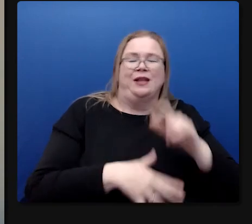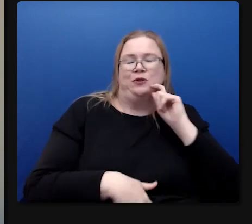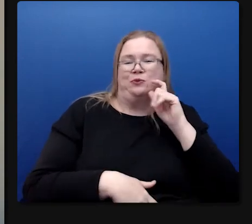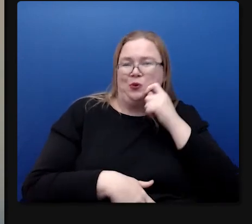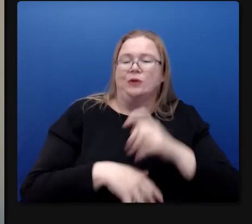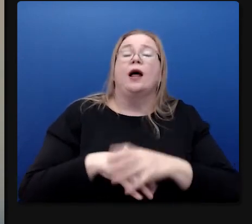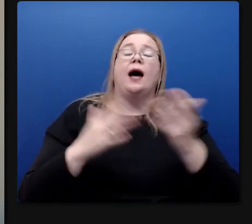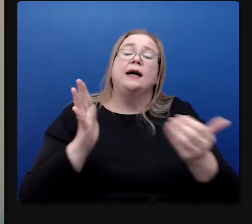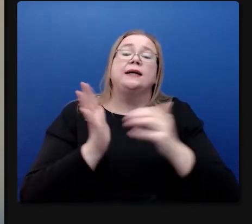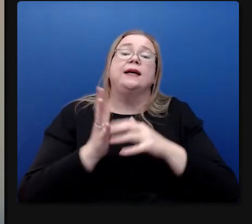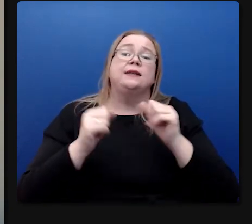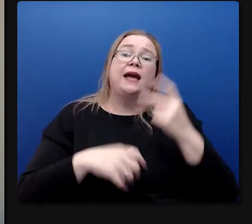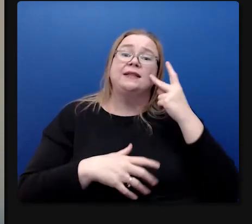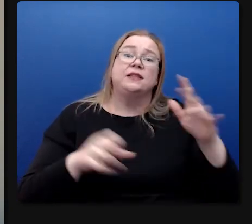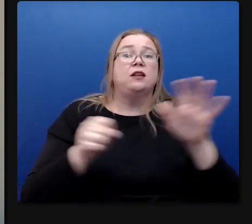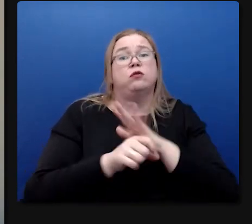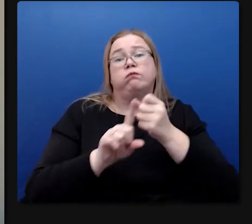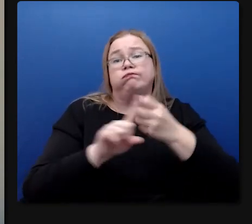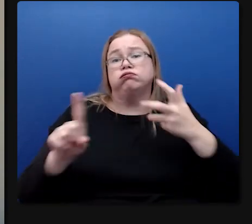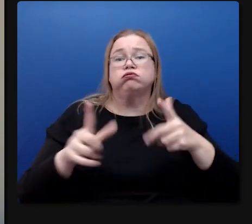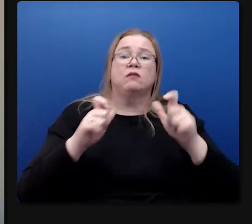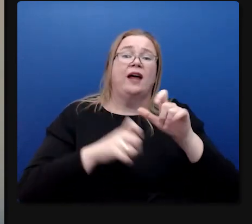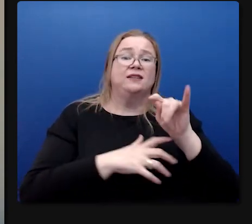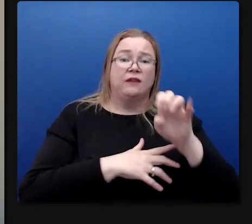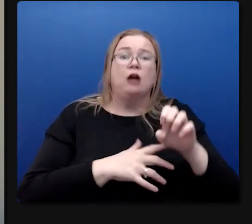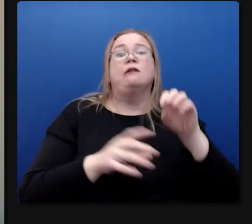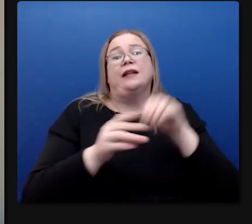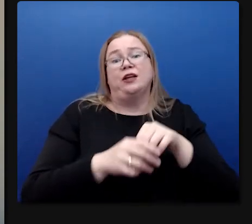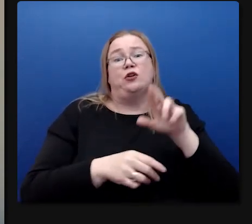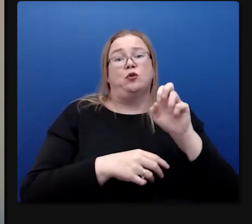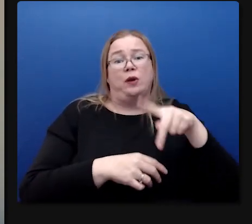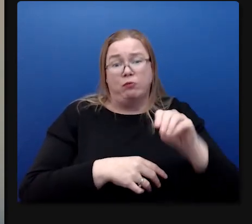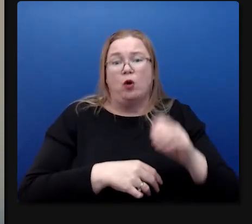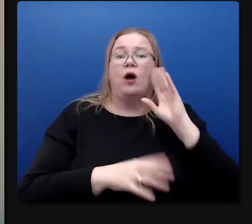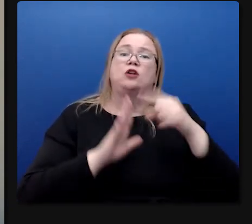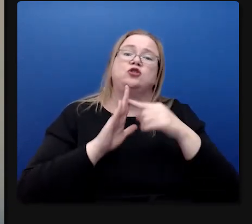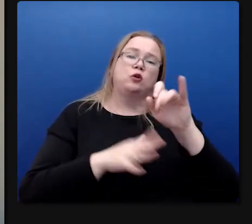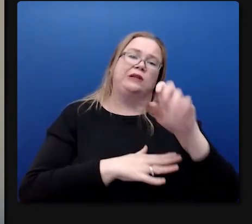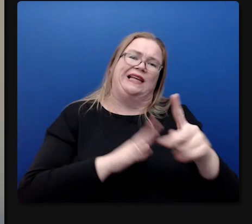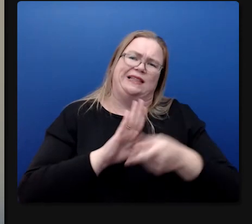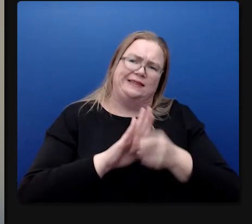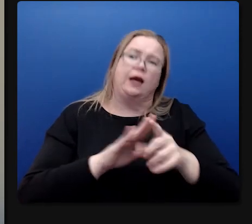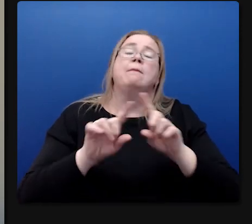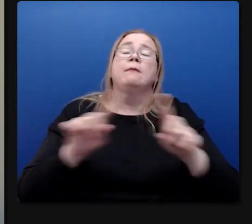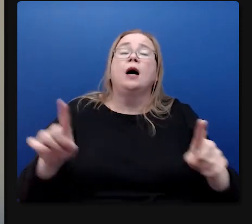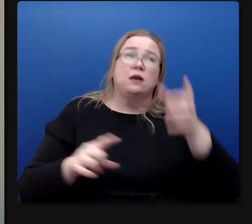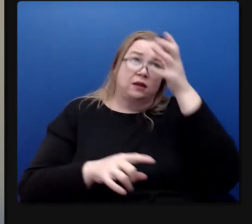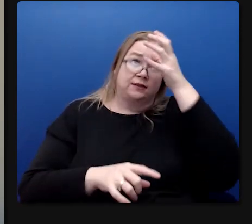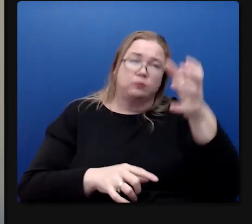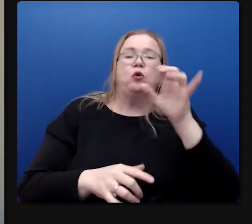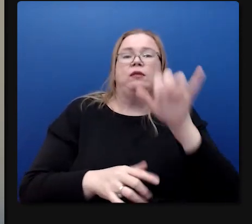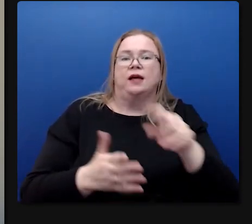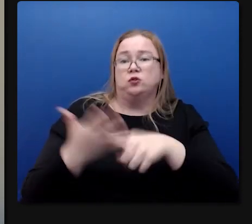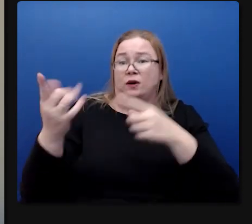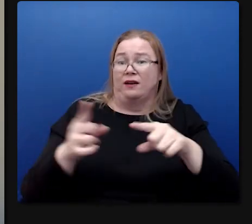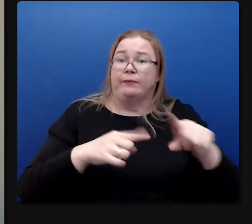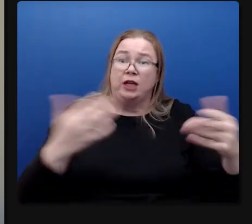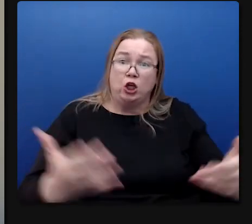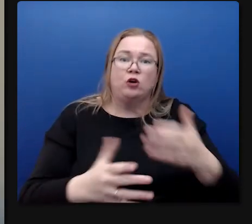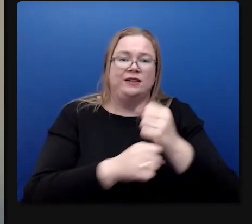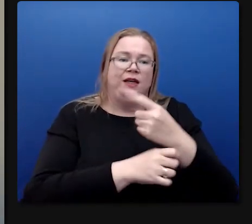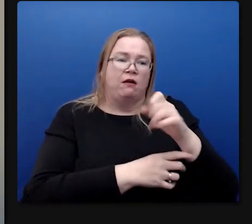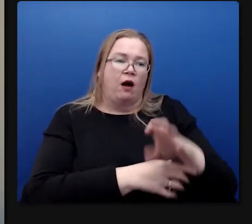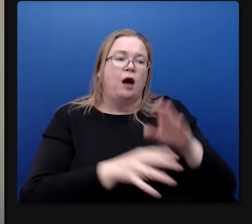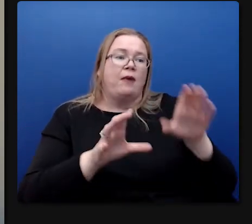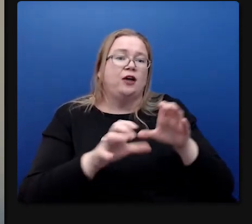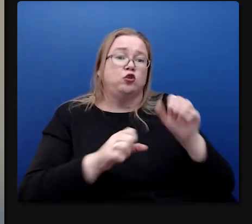cool. And again, you can check out the full details of the Fast file in the repo that I'll show a link to in a second. But conceptually, that's what's happening here. The